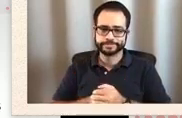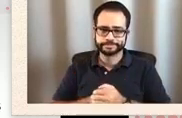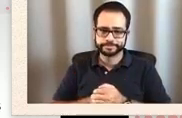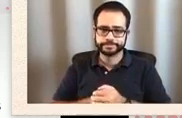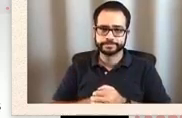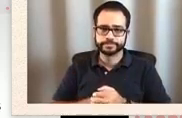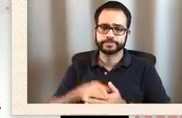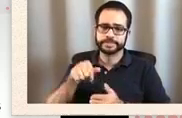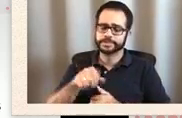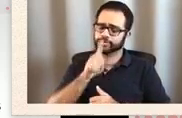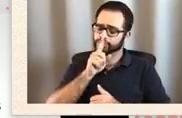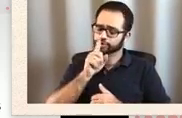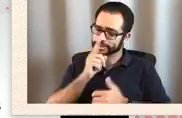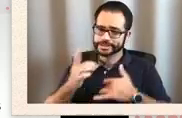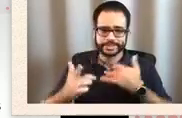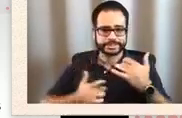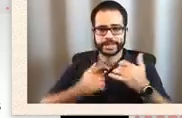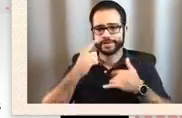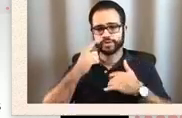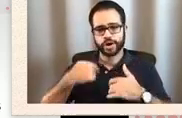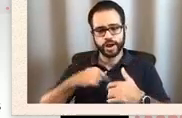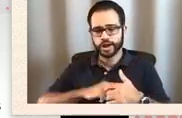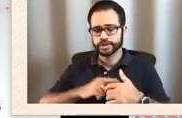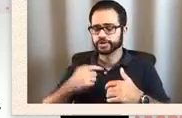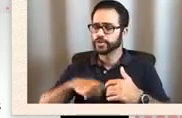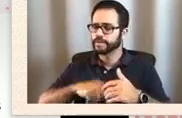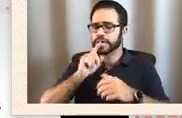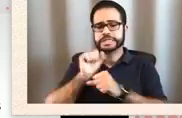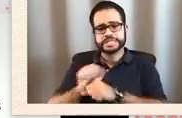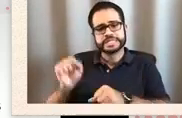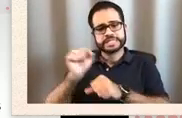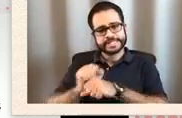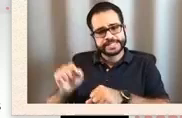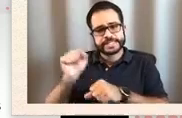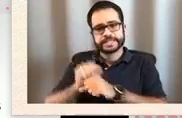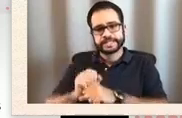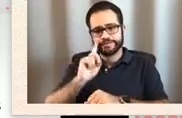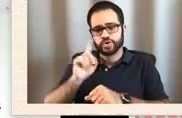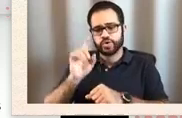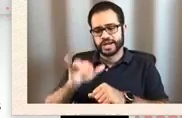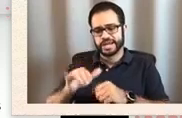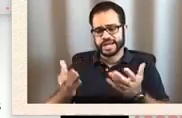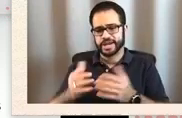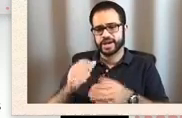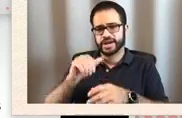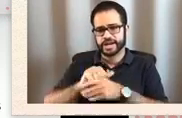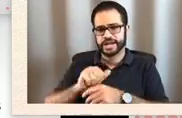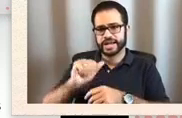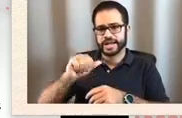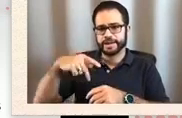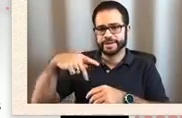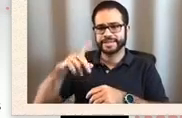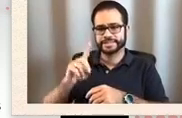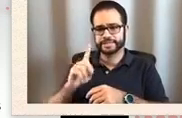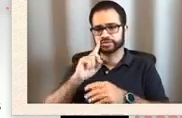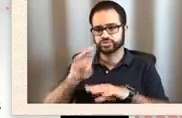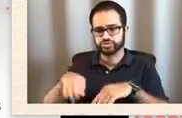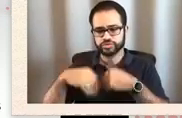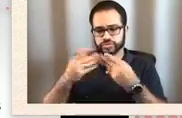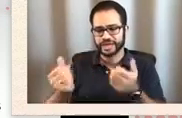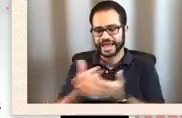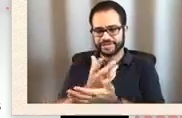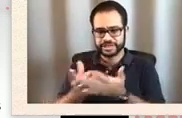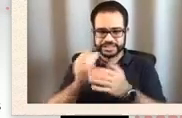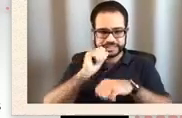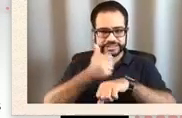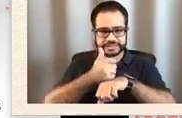really exciting for us, and we have been working very hard at APD with our vendor to bring all of this together, and we